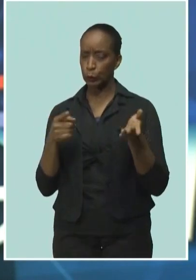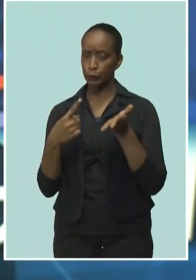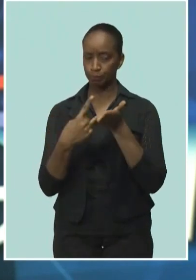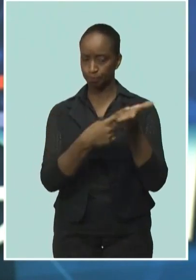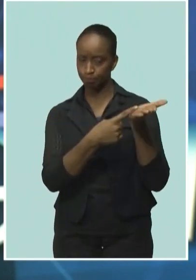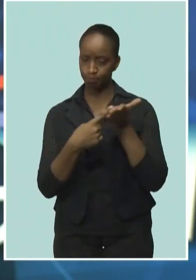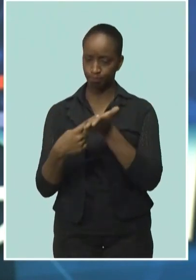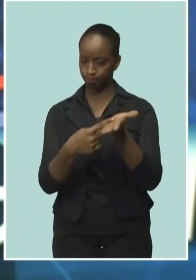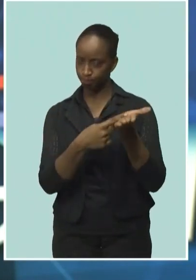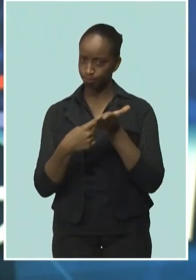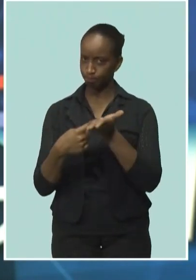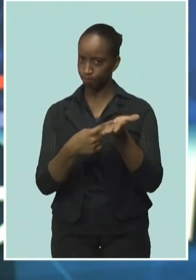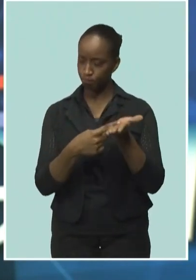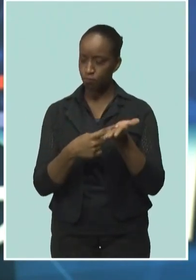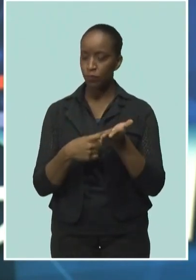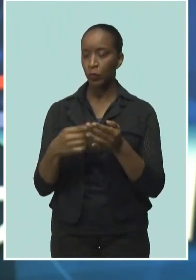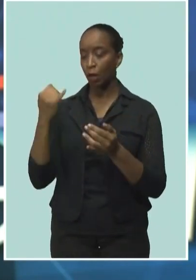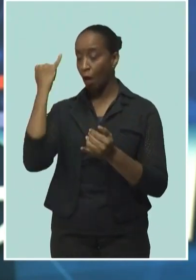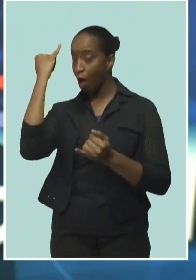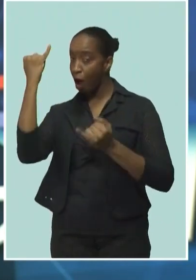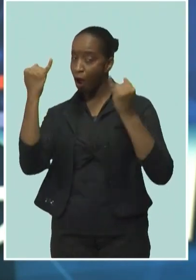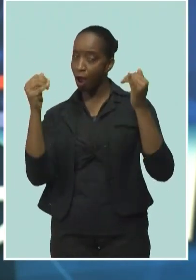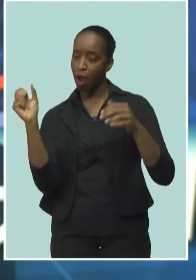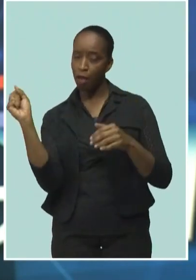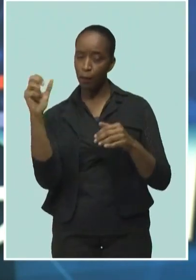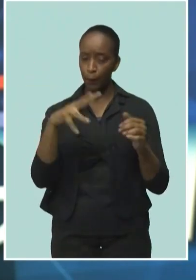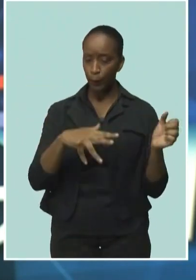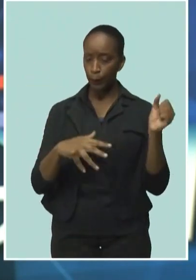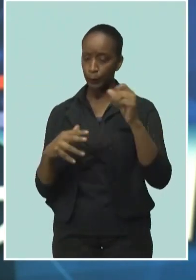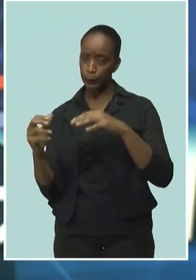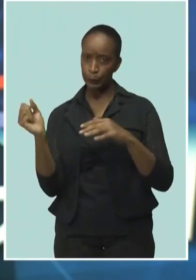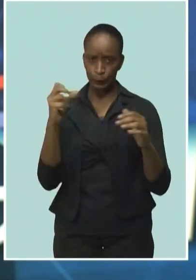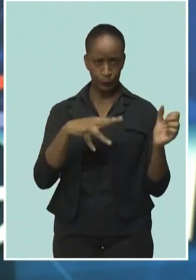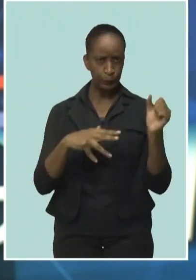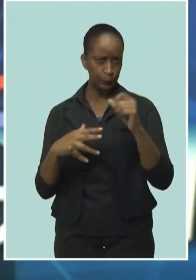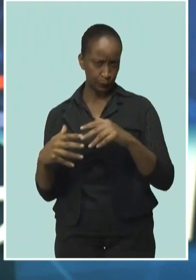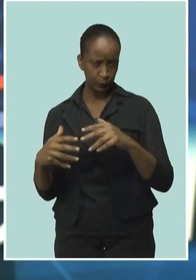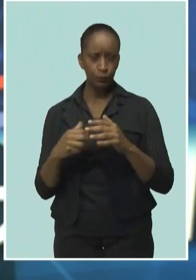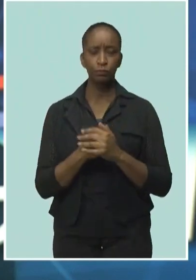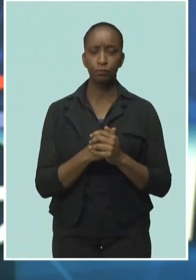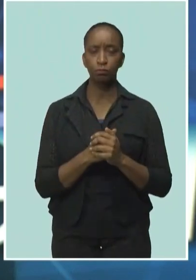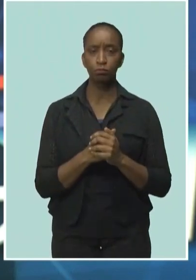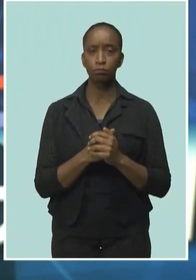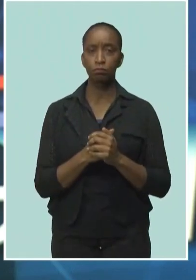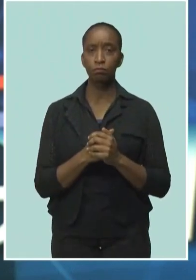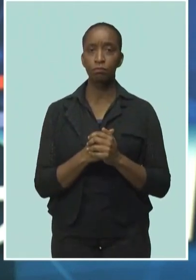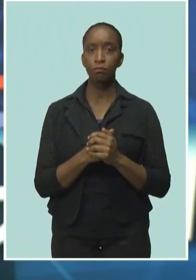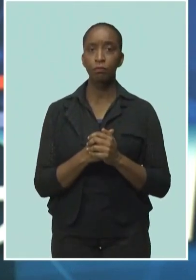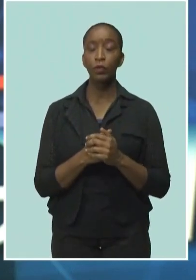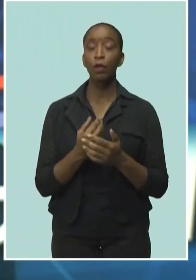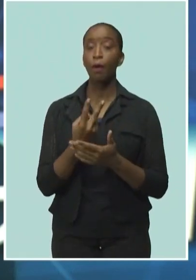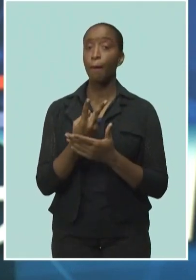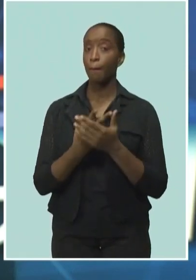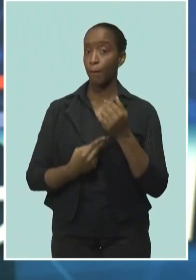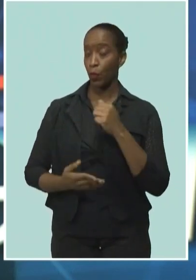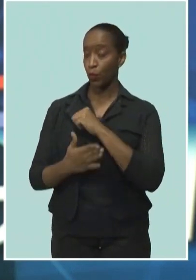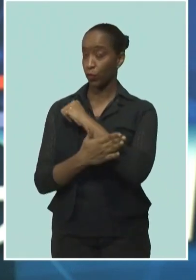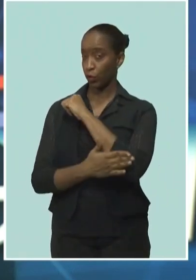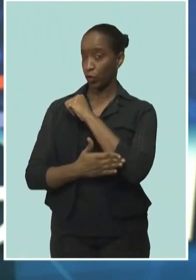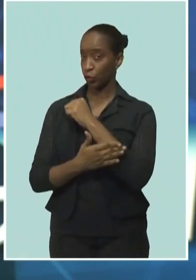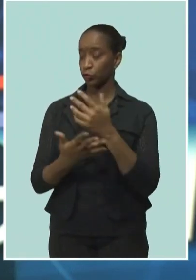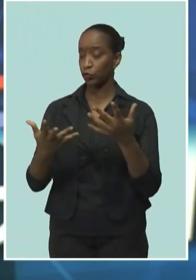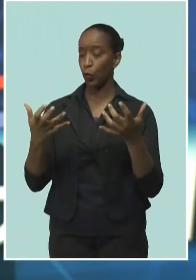sides exchanging views on a number of significant issues. The two countries also indicated their desire to enter negotiations